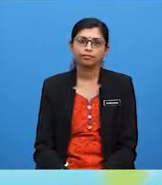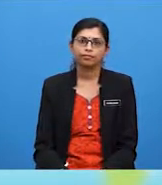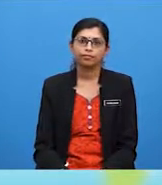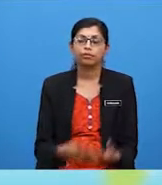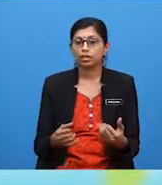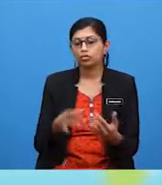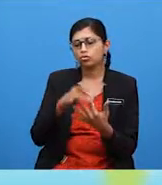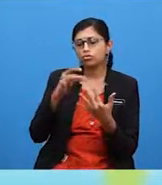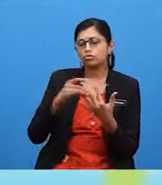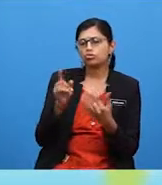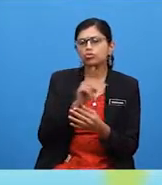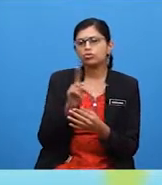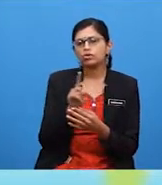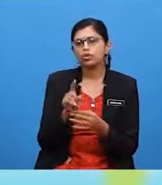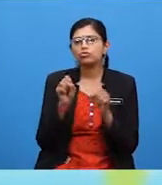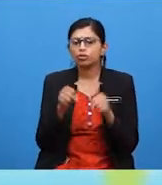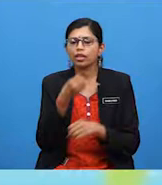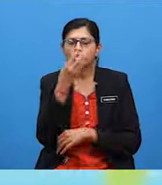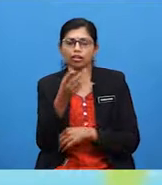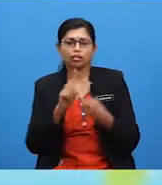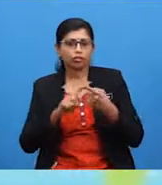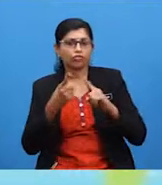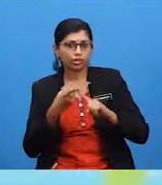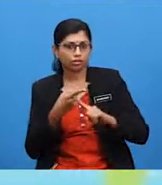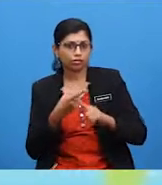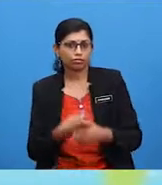So, you could even say,